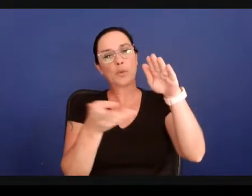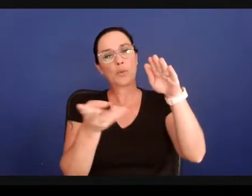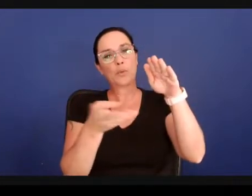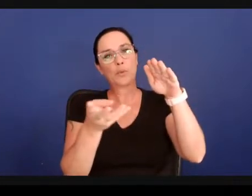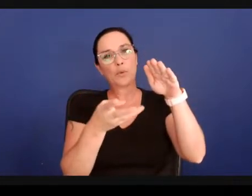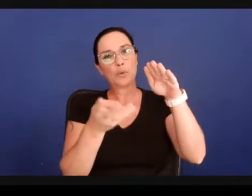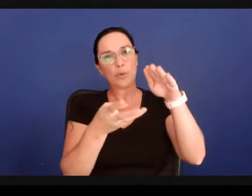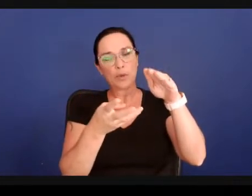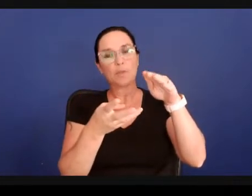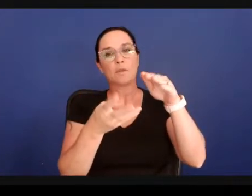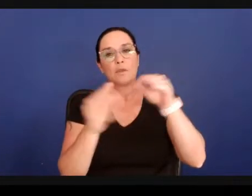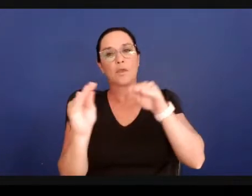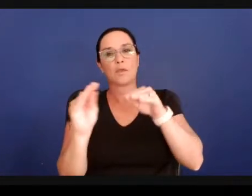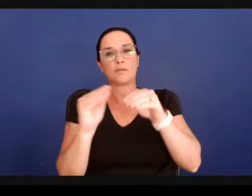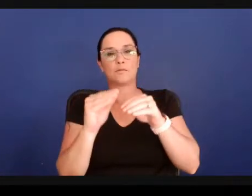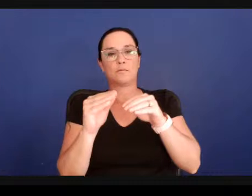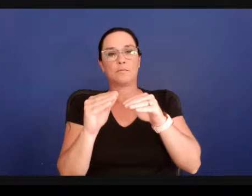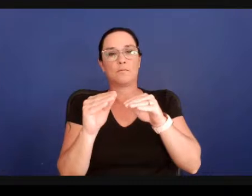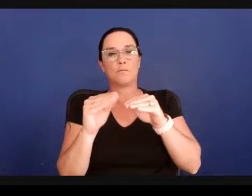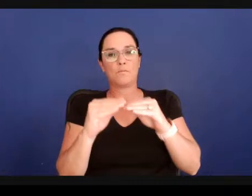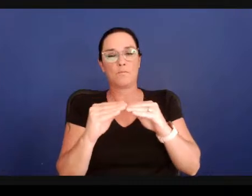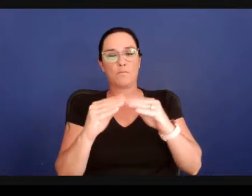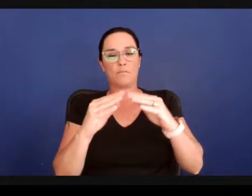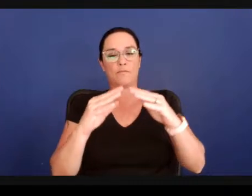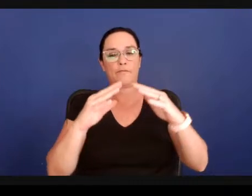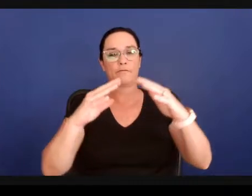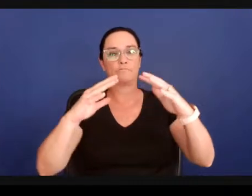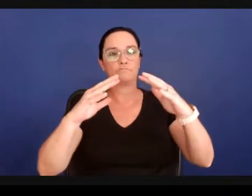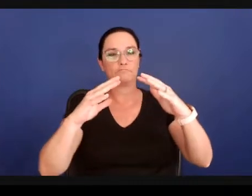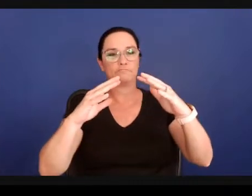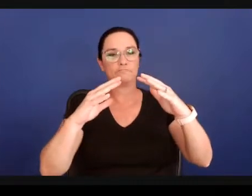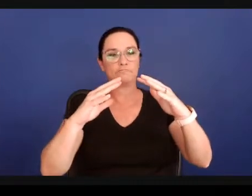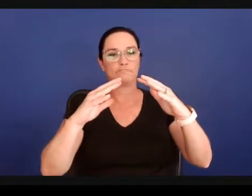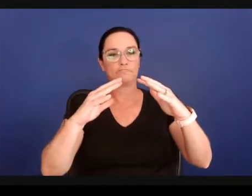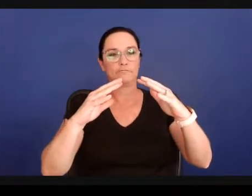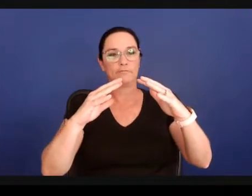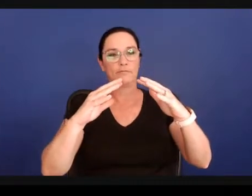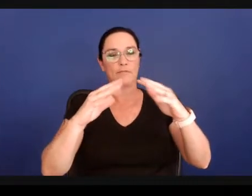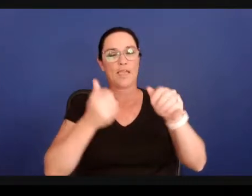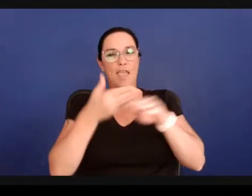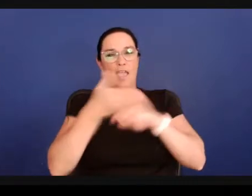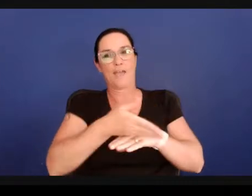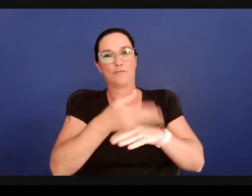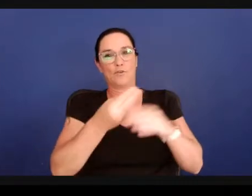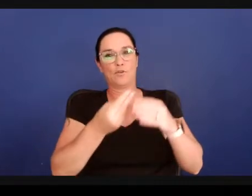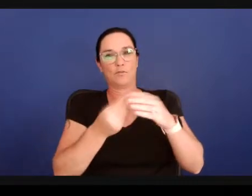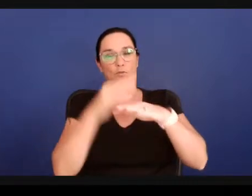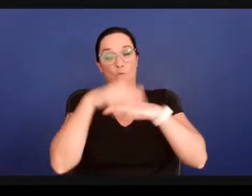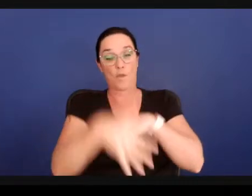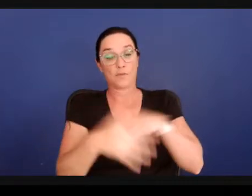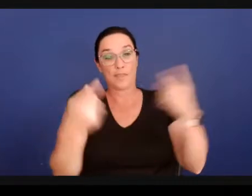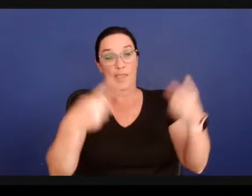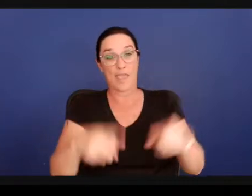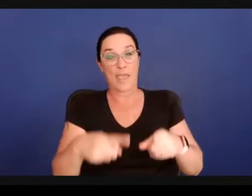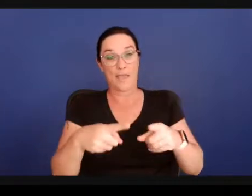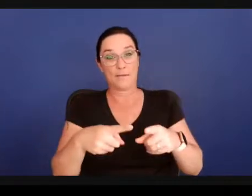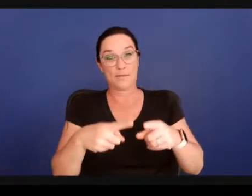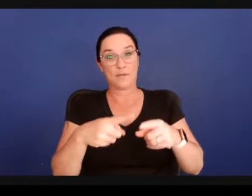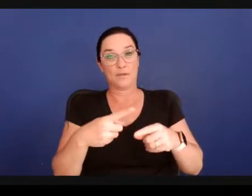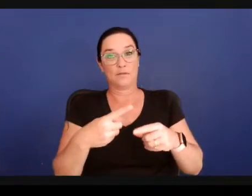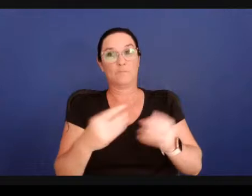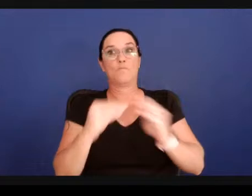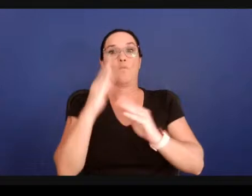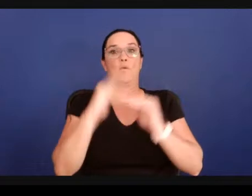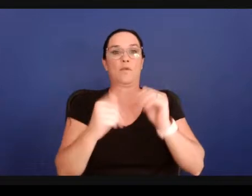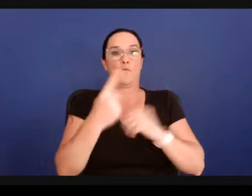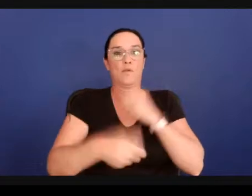the ground back outwards, following the eruption that happened a little bit over a year ago. When eruptions occur, the